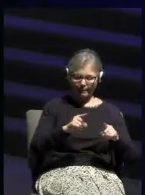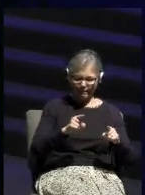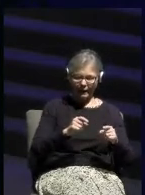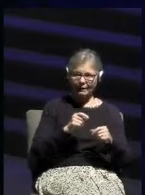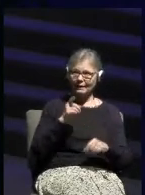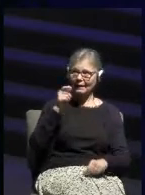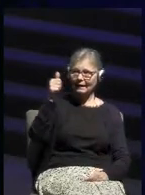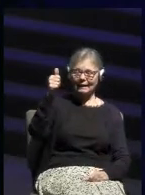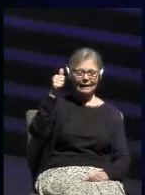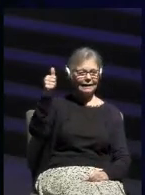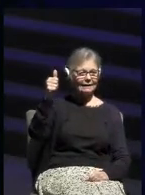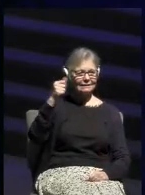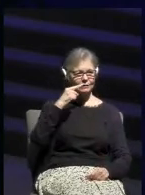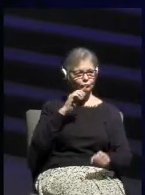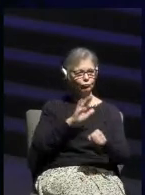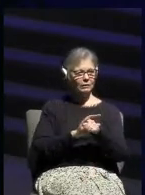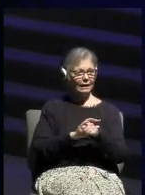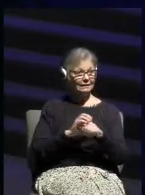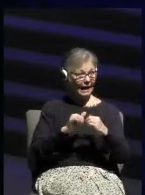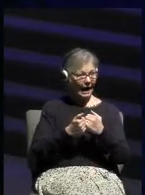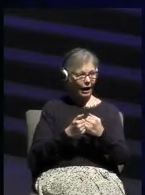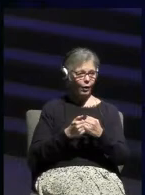has pledged that through the cross.